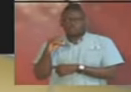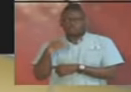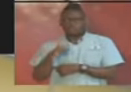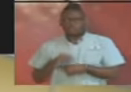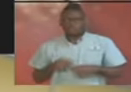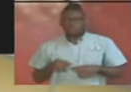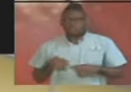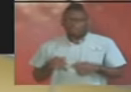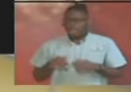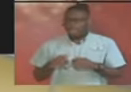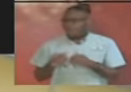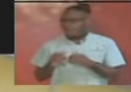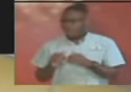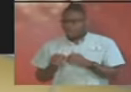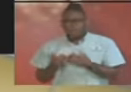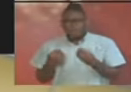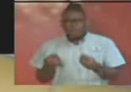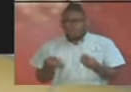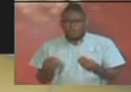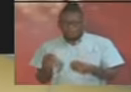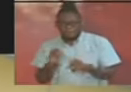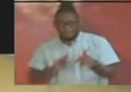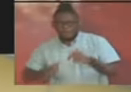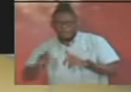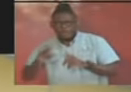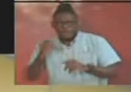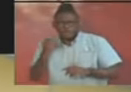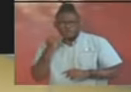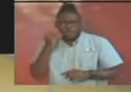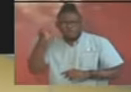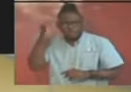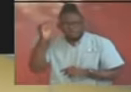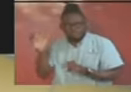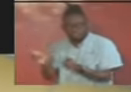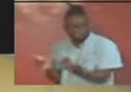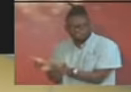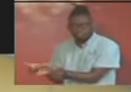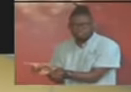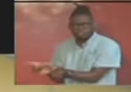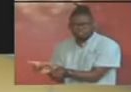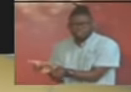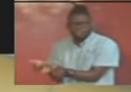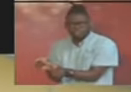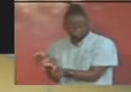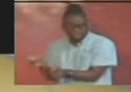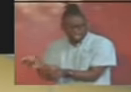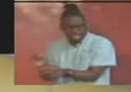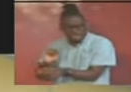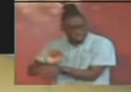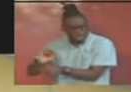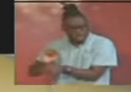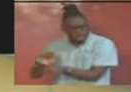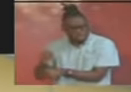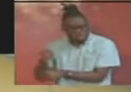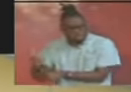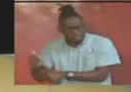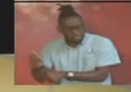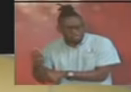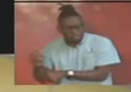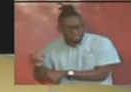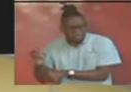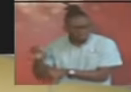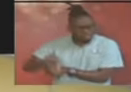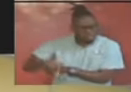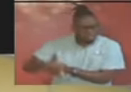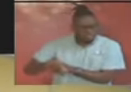in home isolation has been going. It has helped to keep, our numbers in the health system very, very low in terms